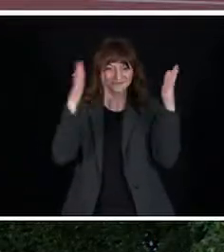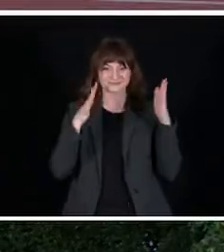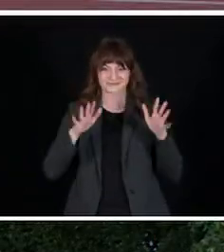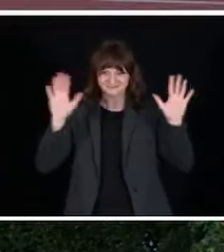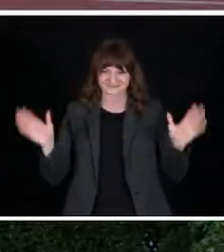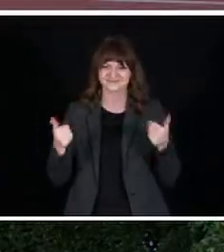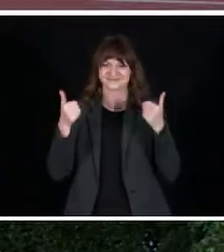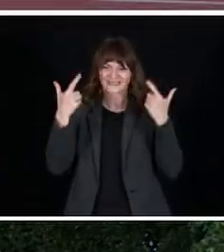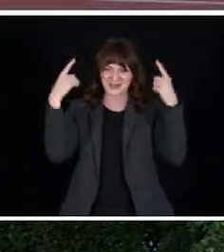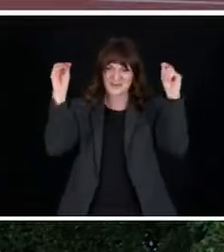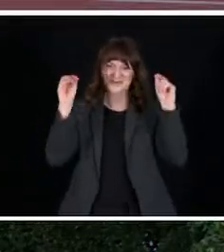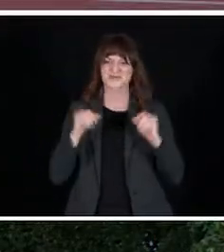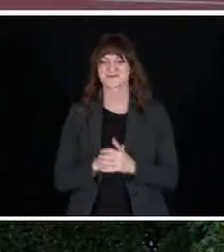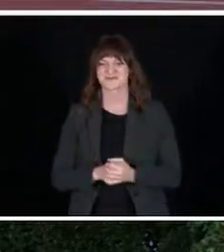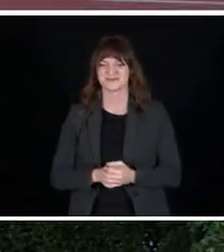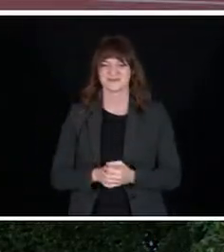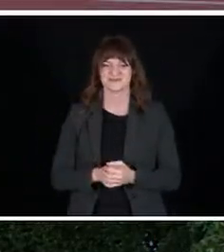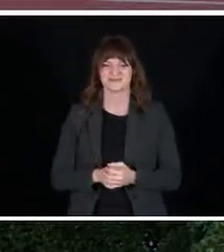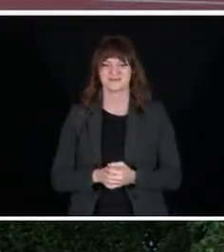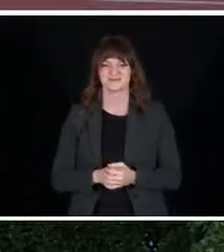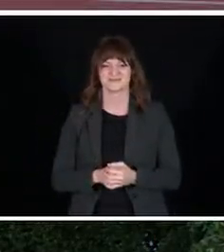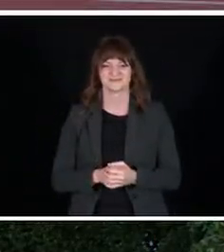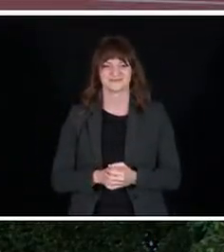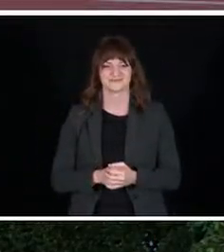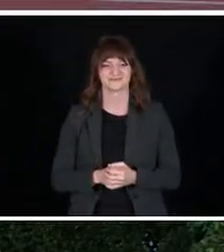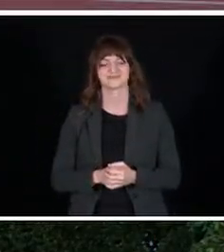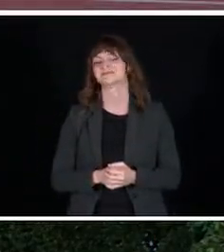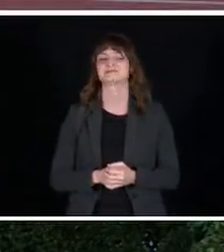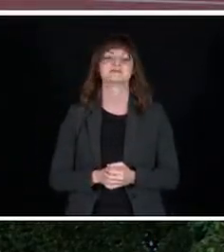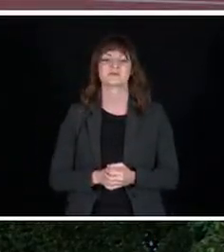Vámonos, let's go, let's begin.